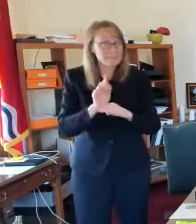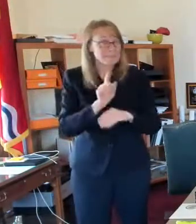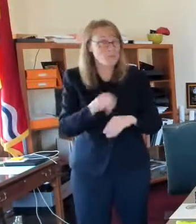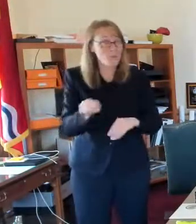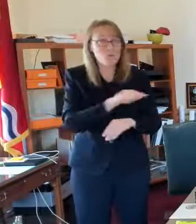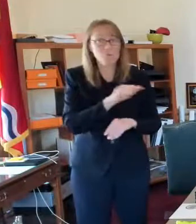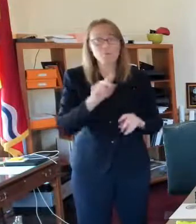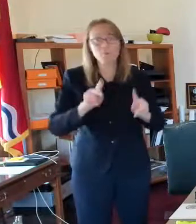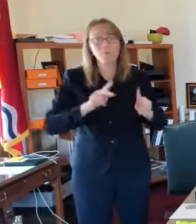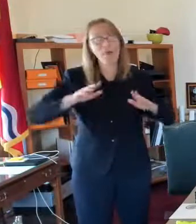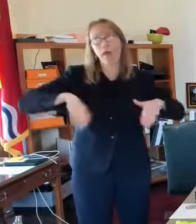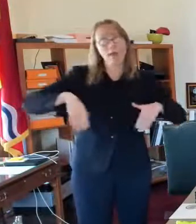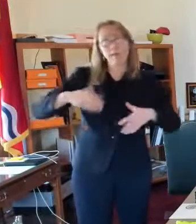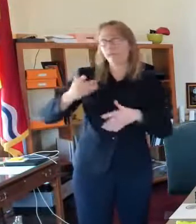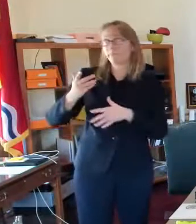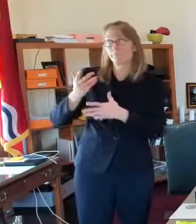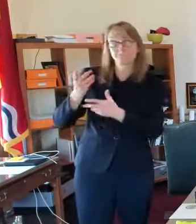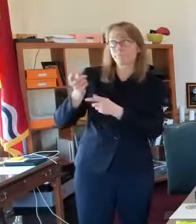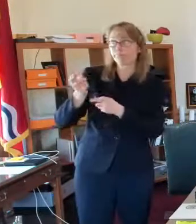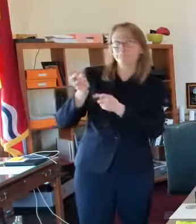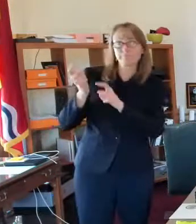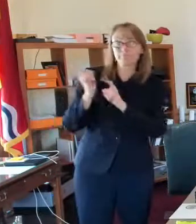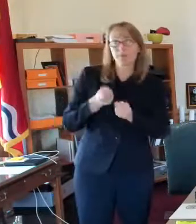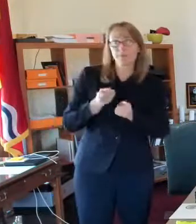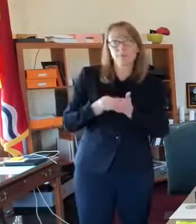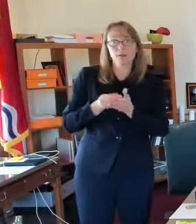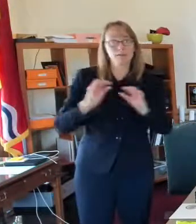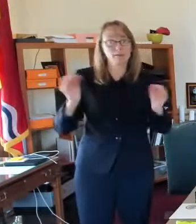way to do it. It's change our behavior. So,